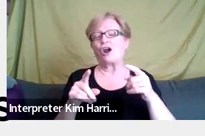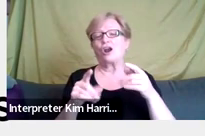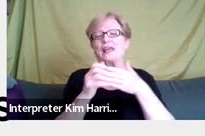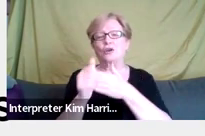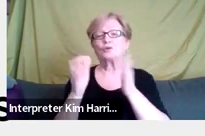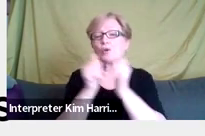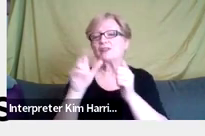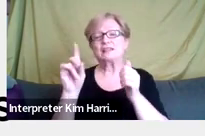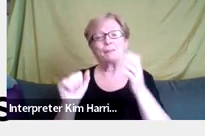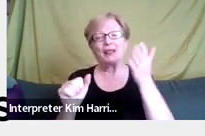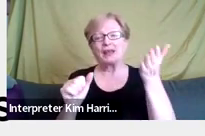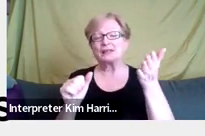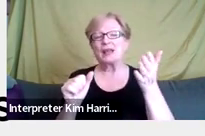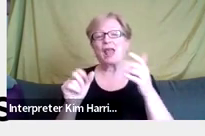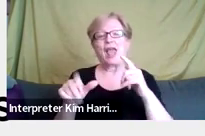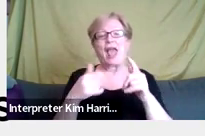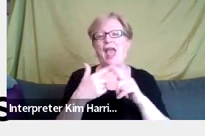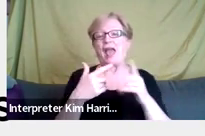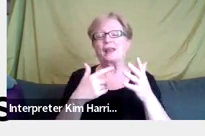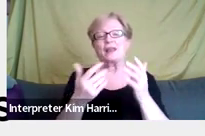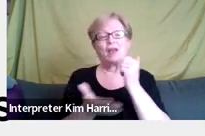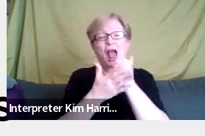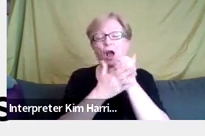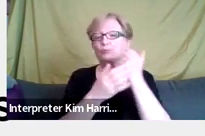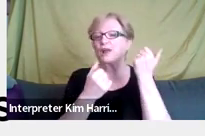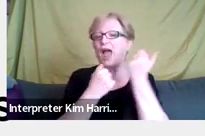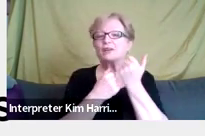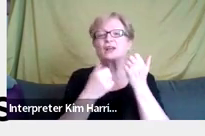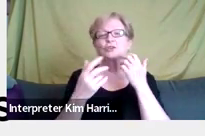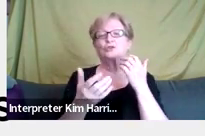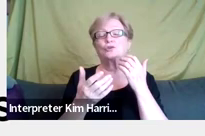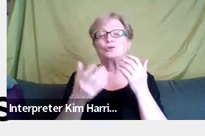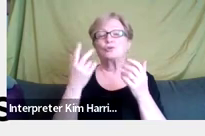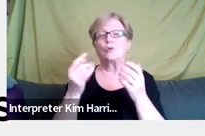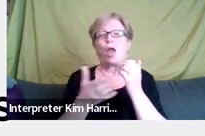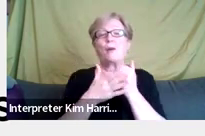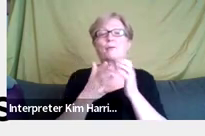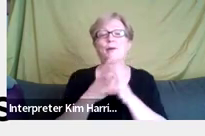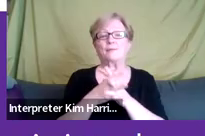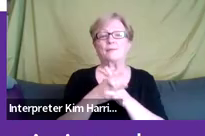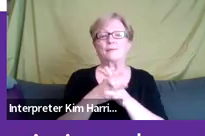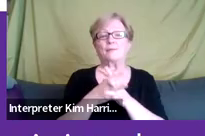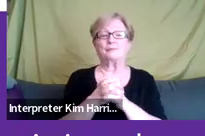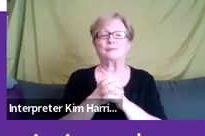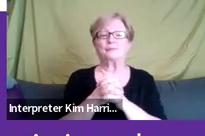in entertainment and other places who are doing tremendous work.